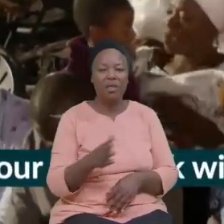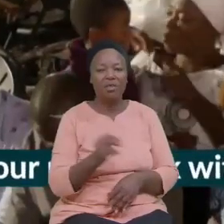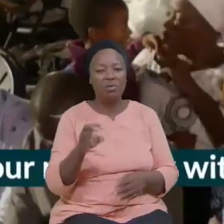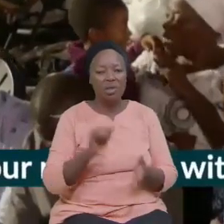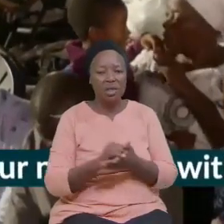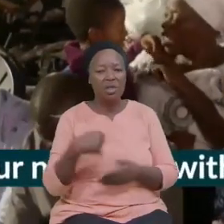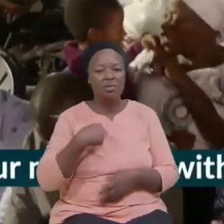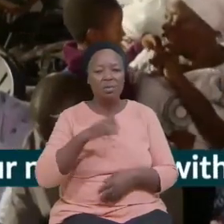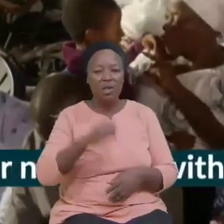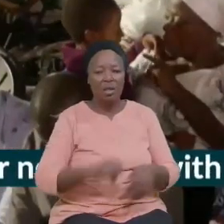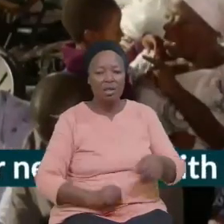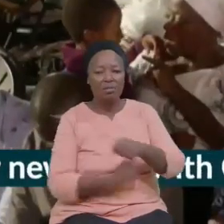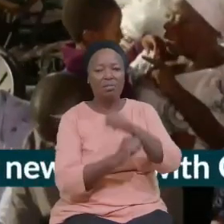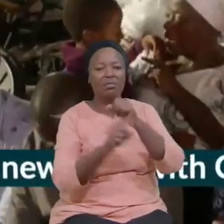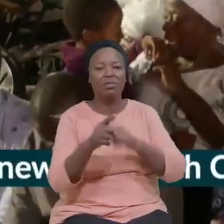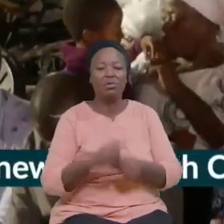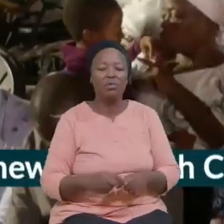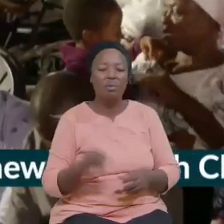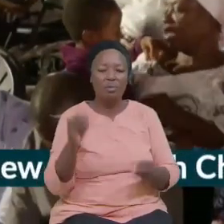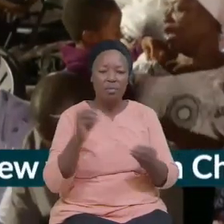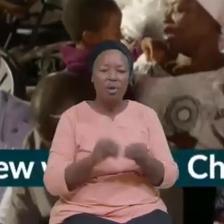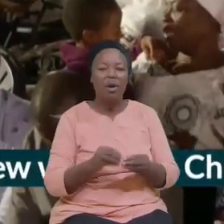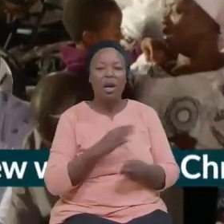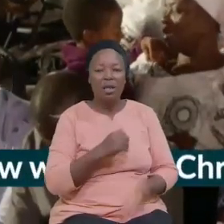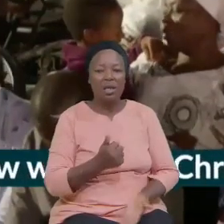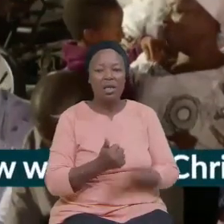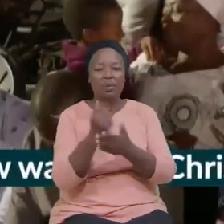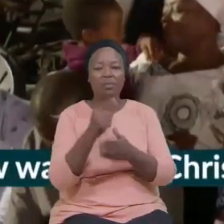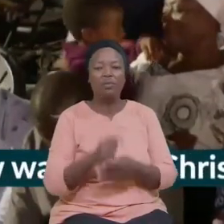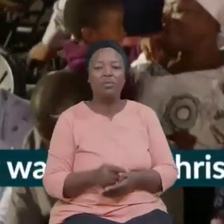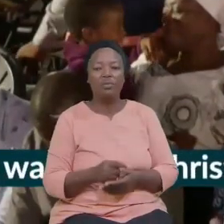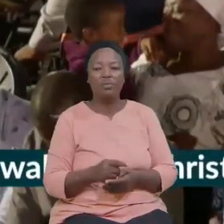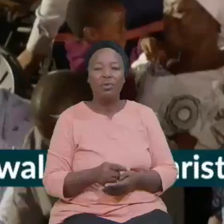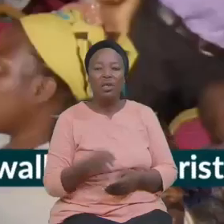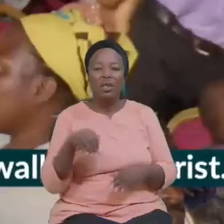further in your new walk with Christ.